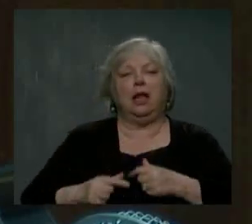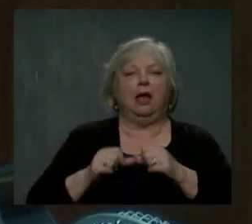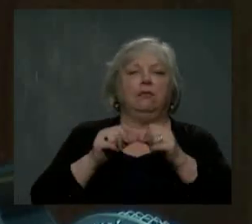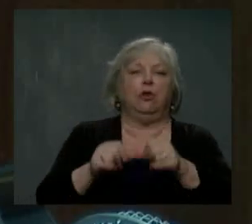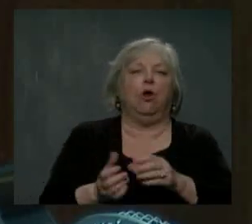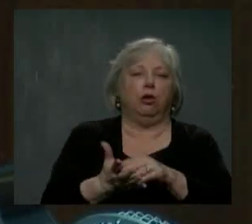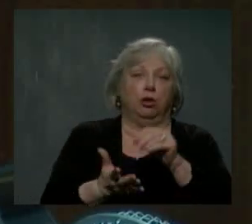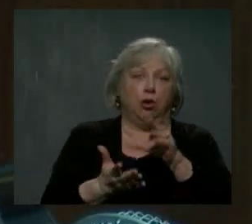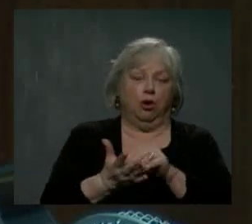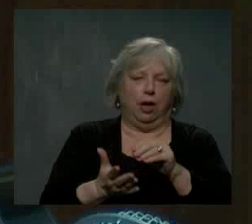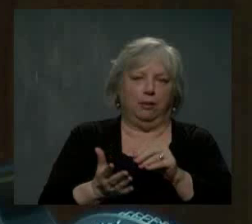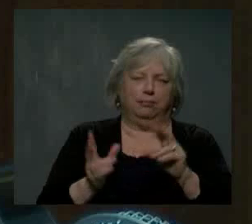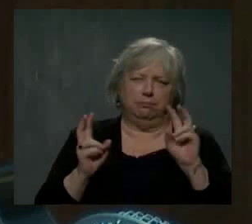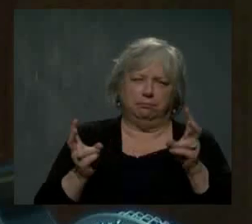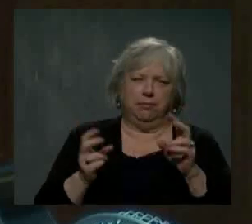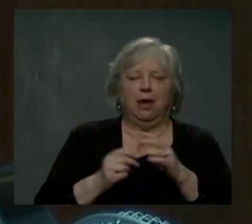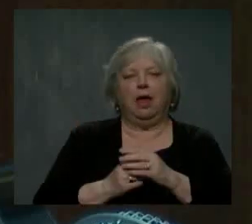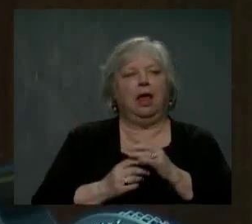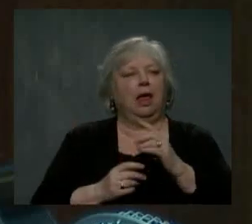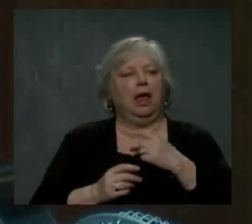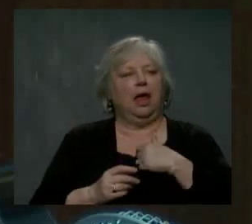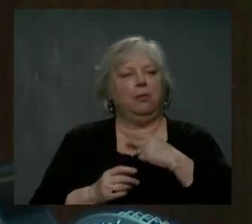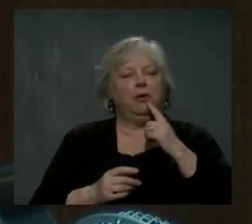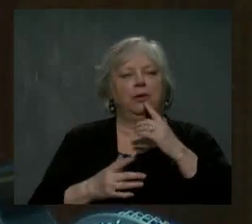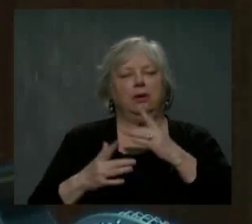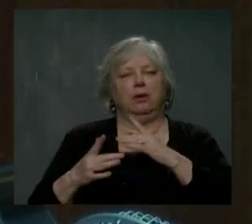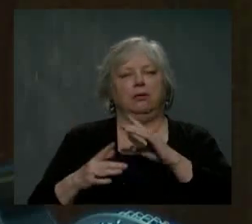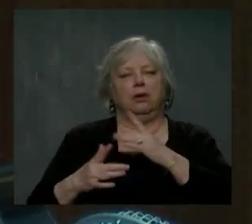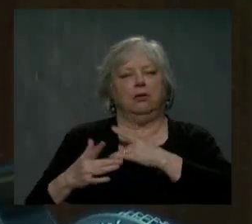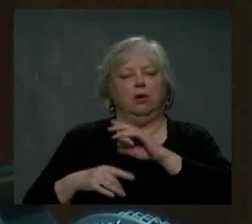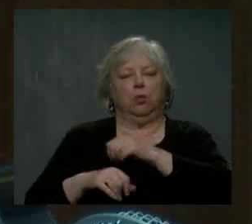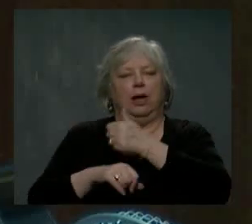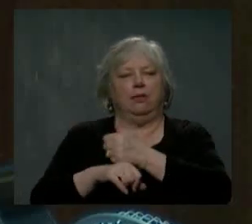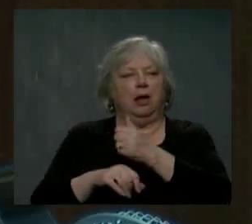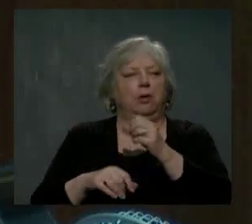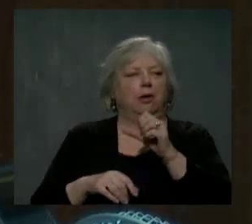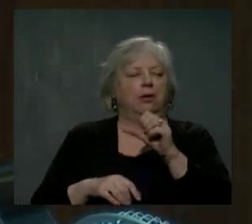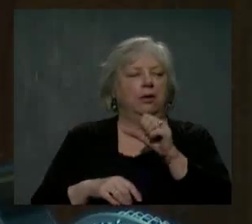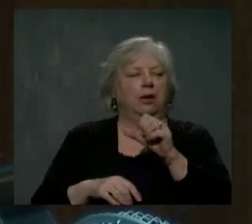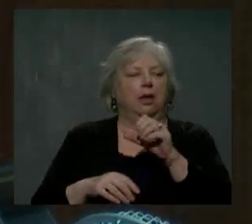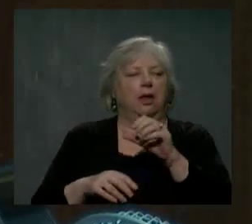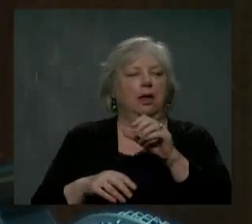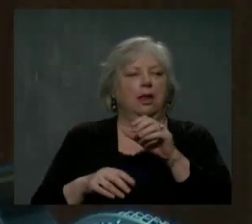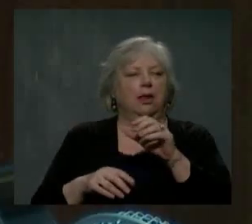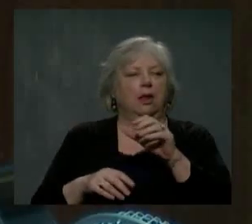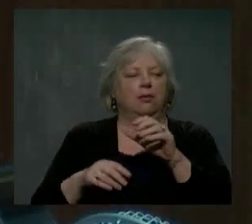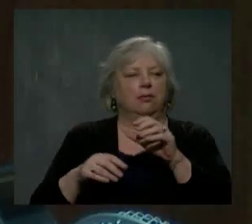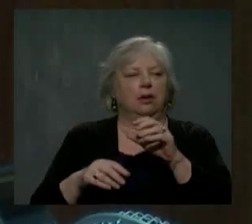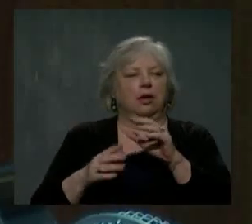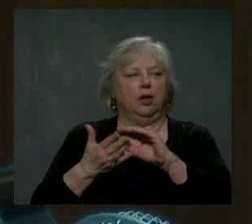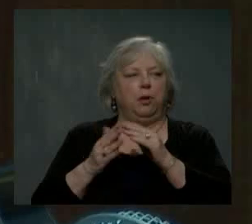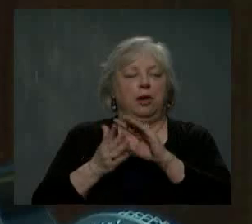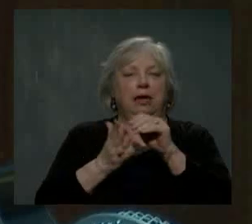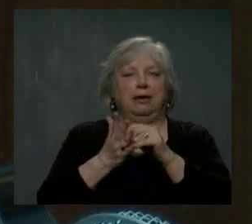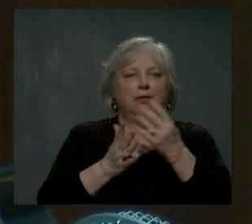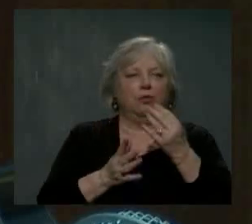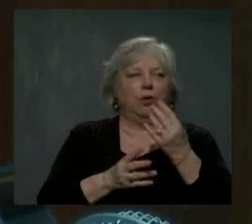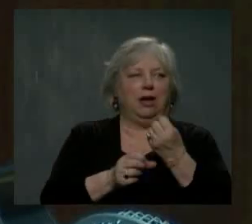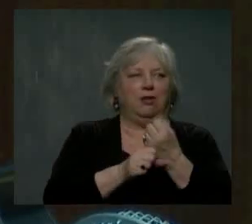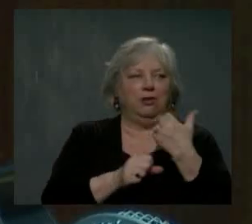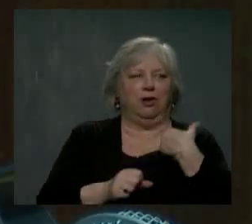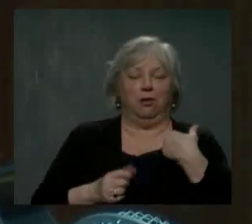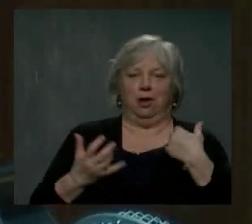was concerned about these issues when I established the West Central Senior Activity Center 14 years ago. Now that I will celebrate